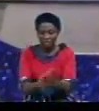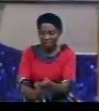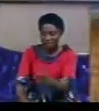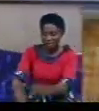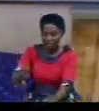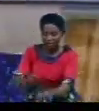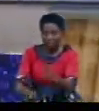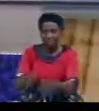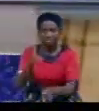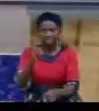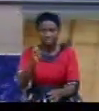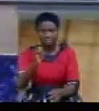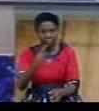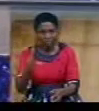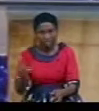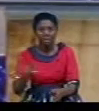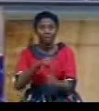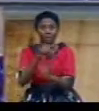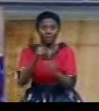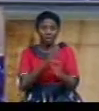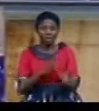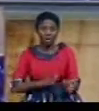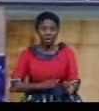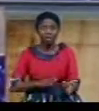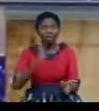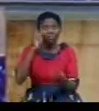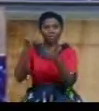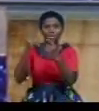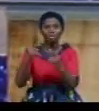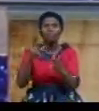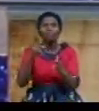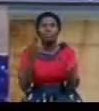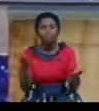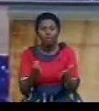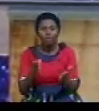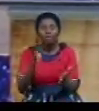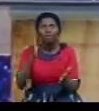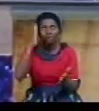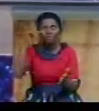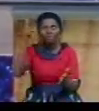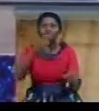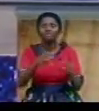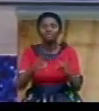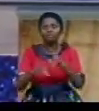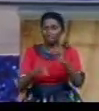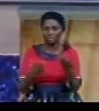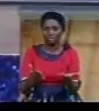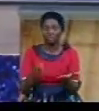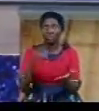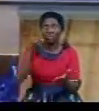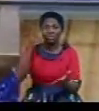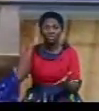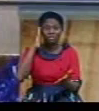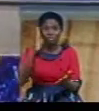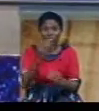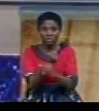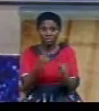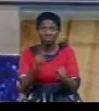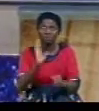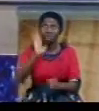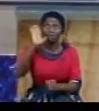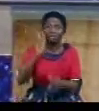what does he do he shall see it he'll pull them out save his people from